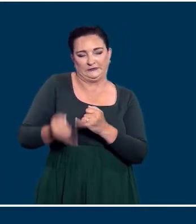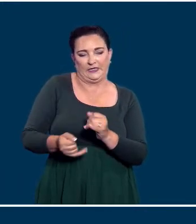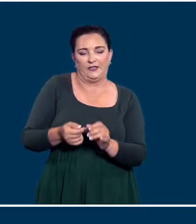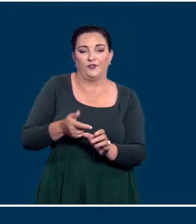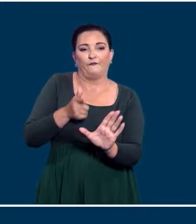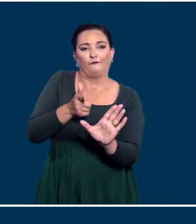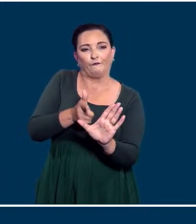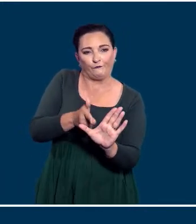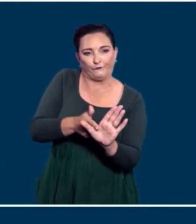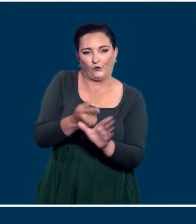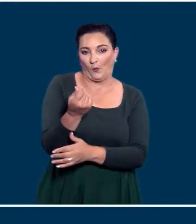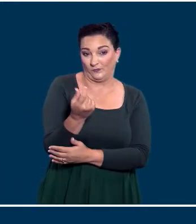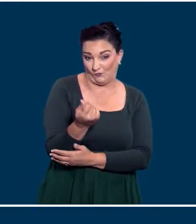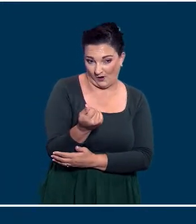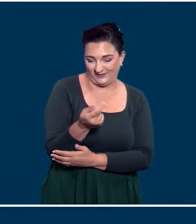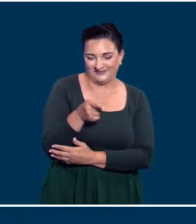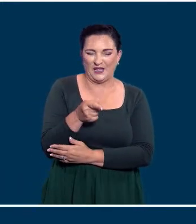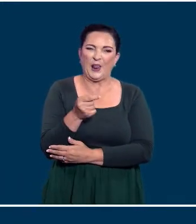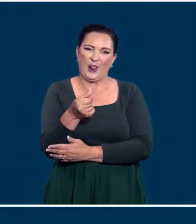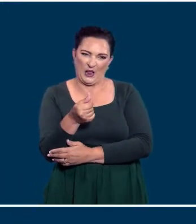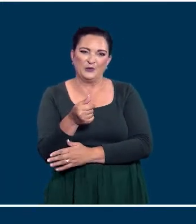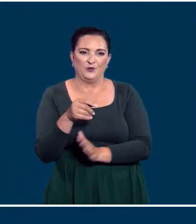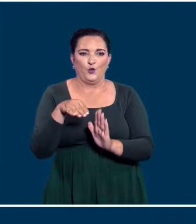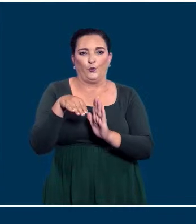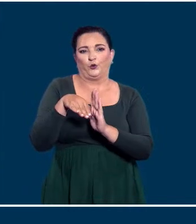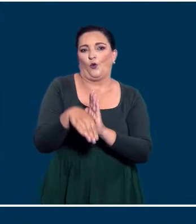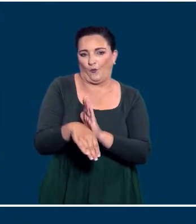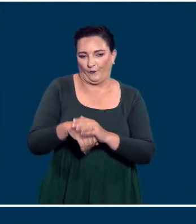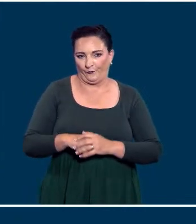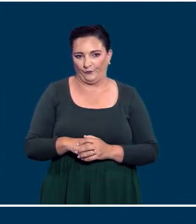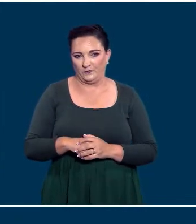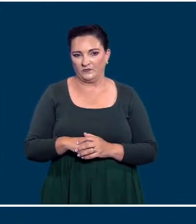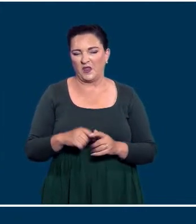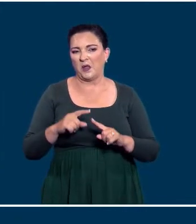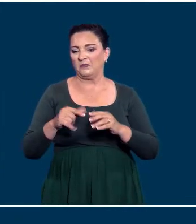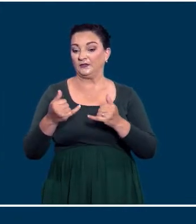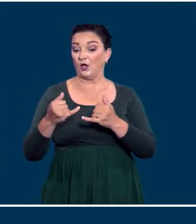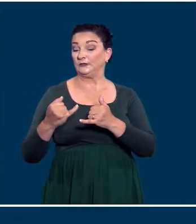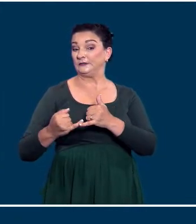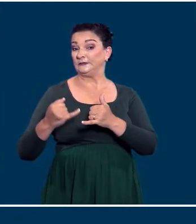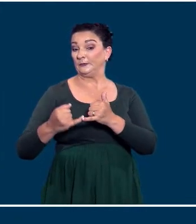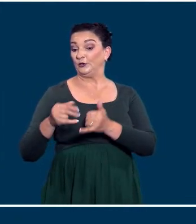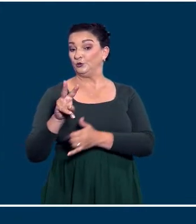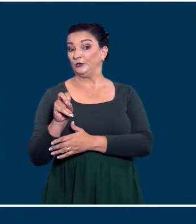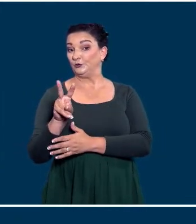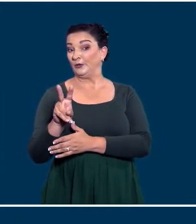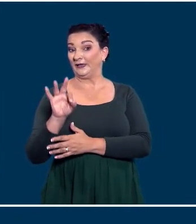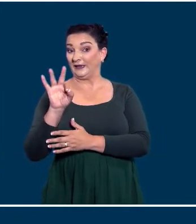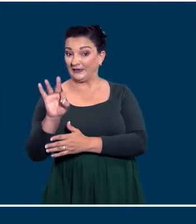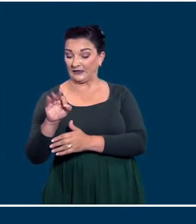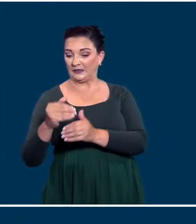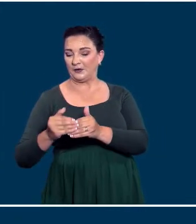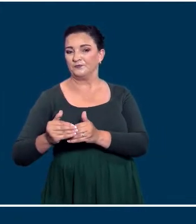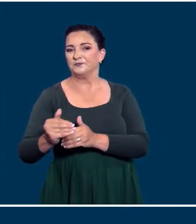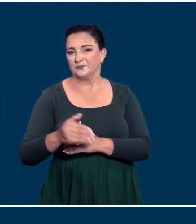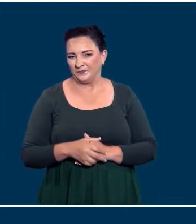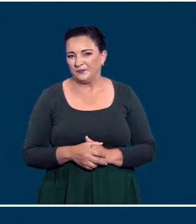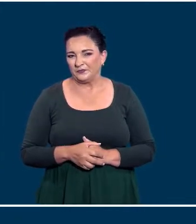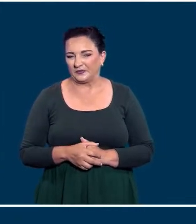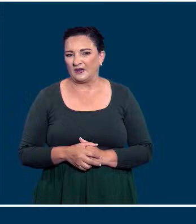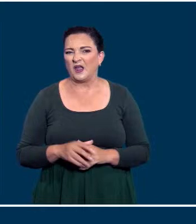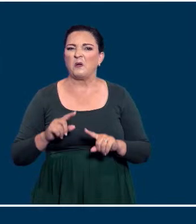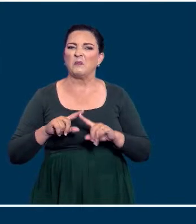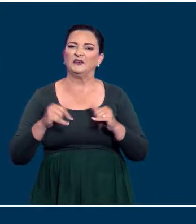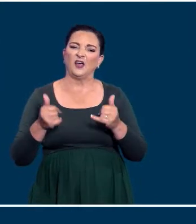to quite a big chunk of the forecast error in our September 2023 meeting. And then things